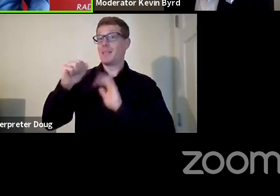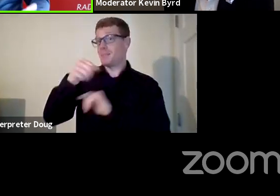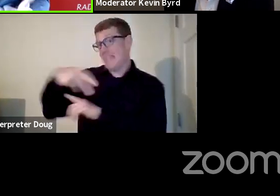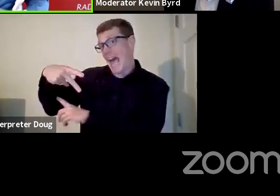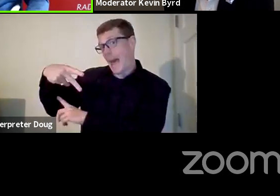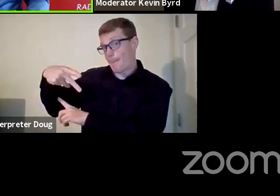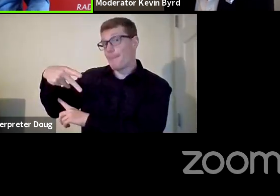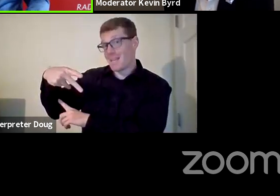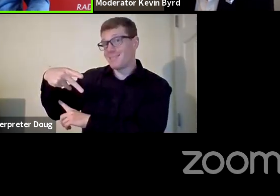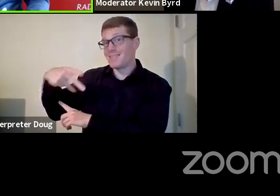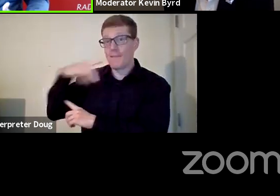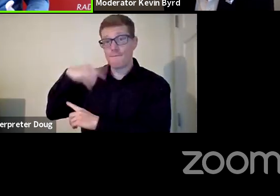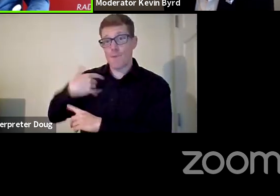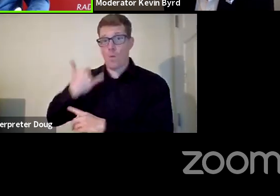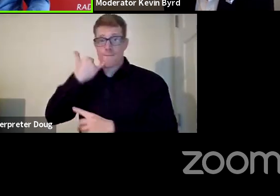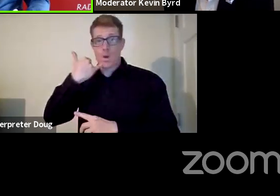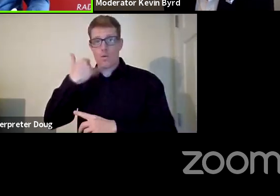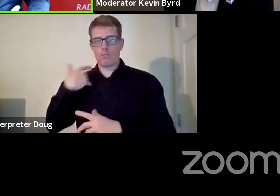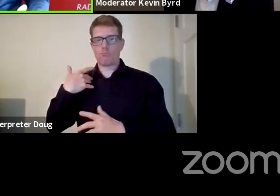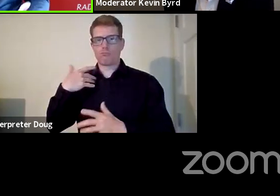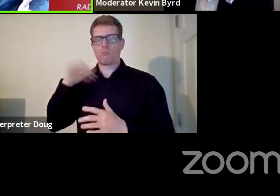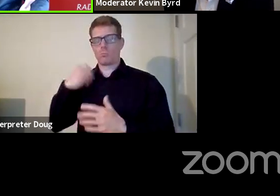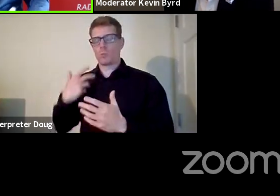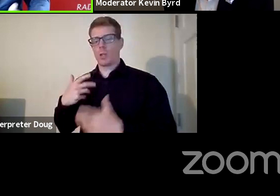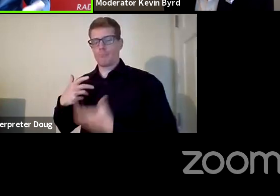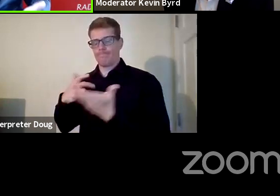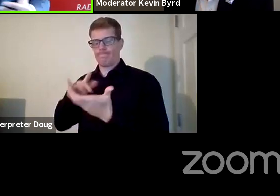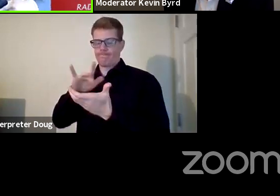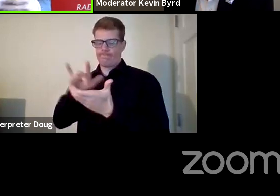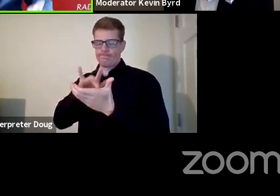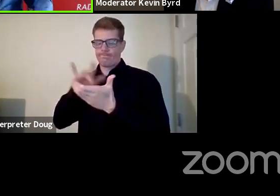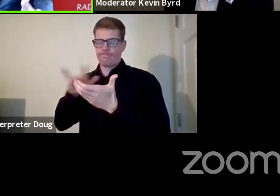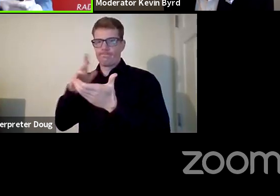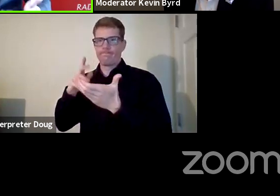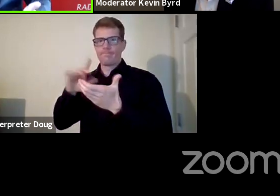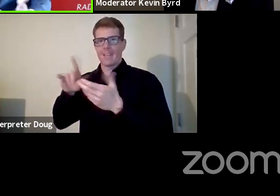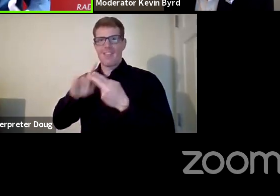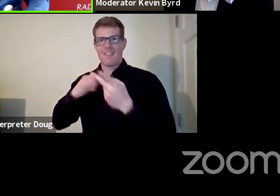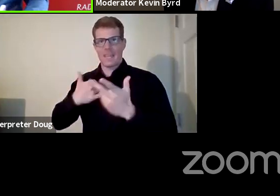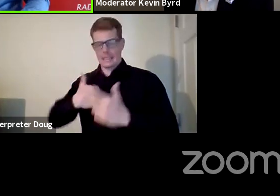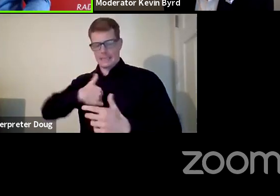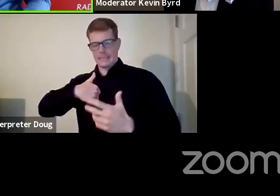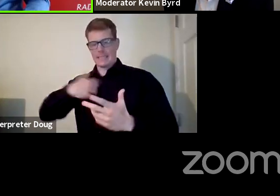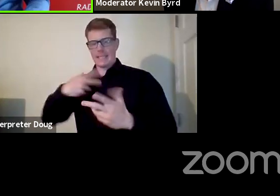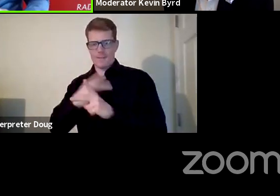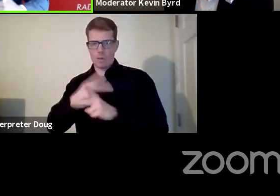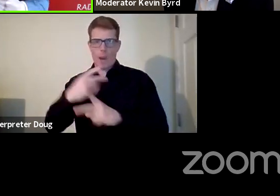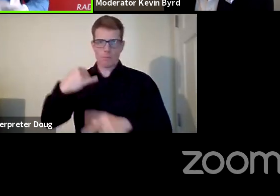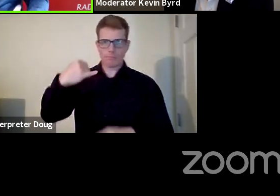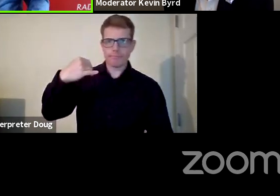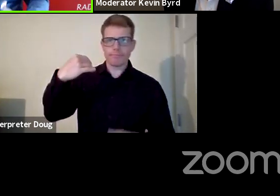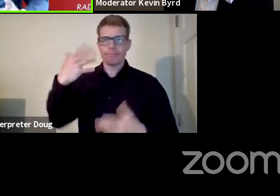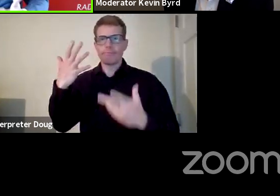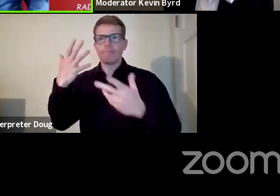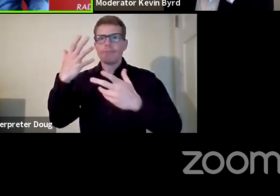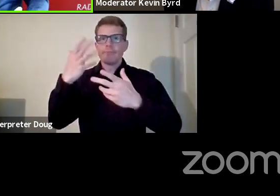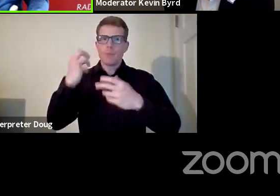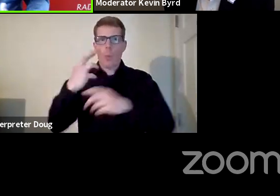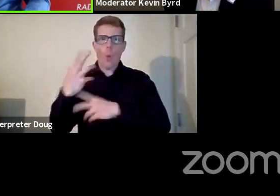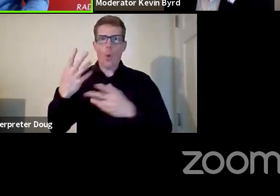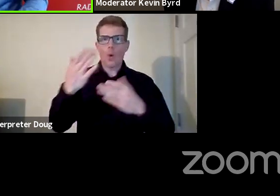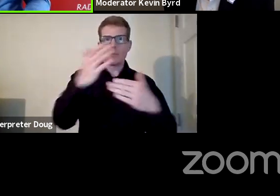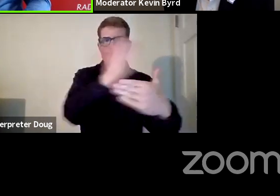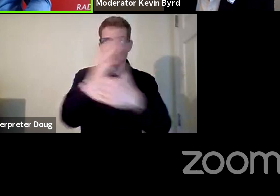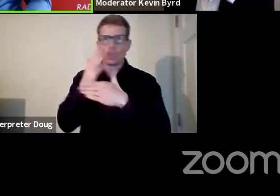faculty, our staff, and students to be able to, in essence, self-share, self-report, or share some of their symptoms. And that allows you to stay